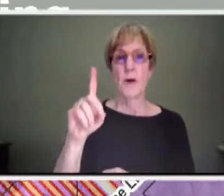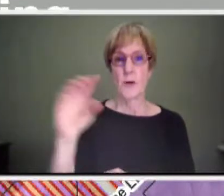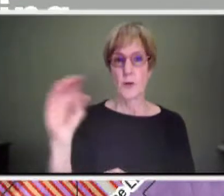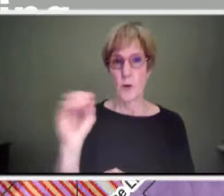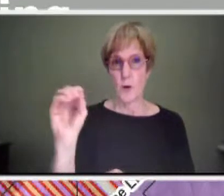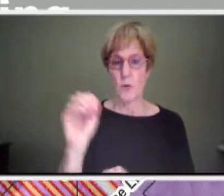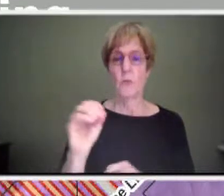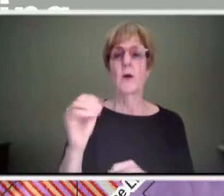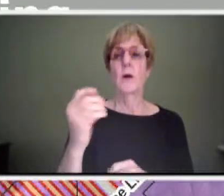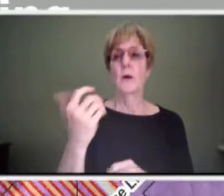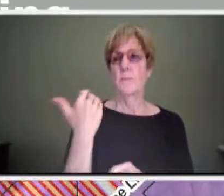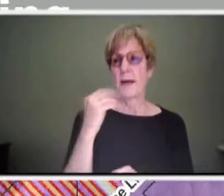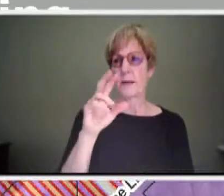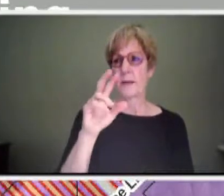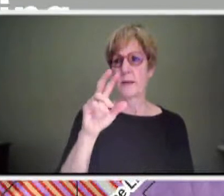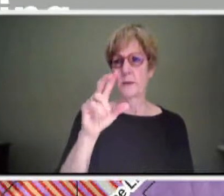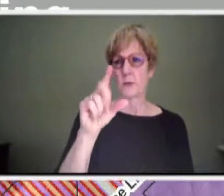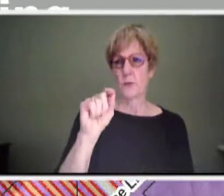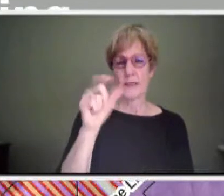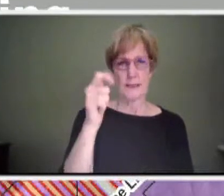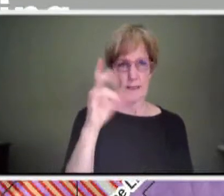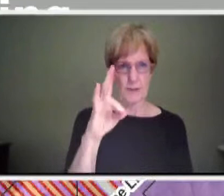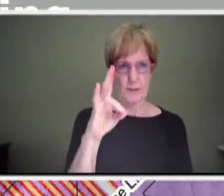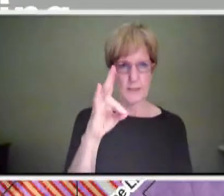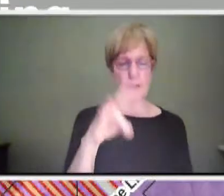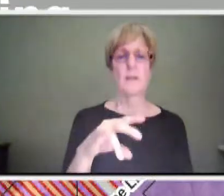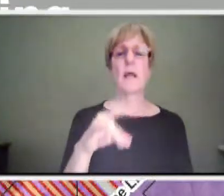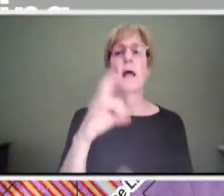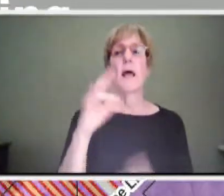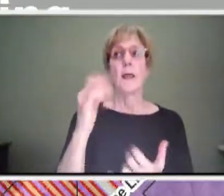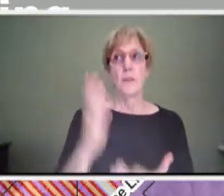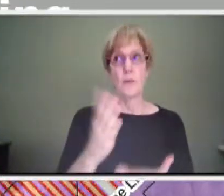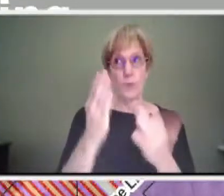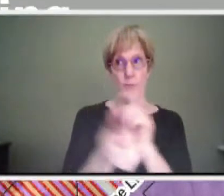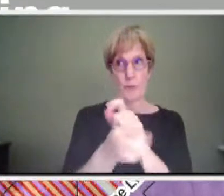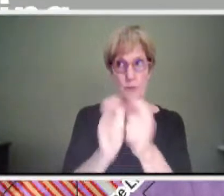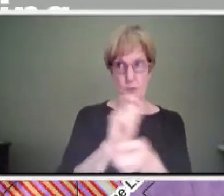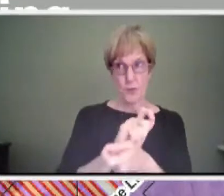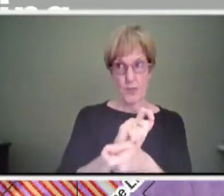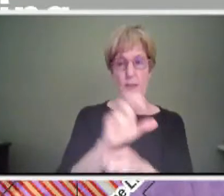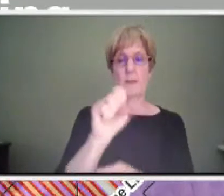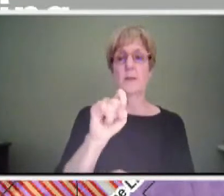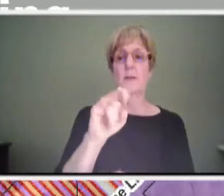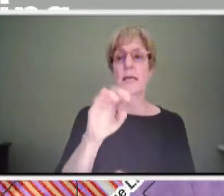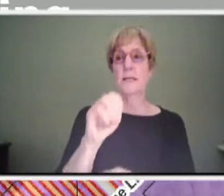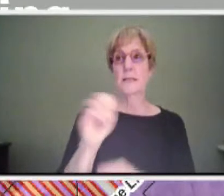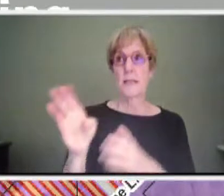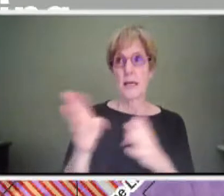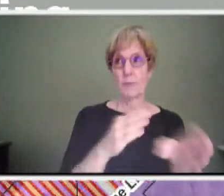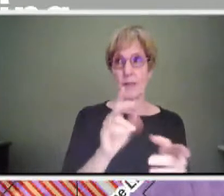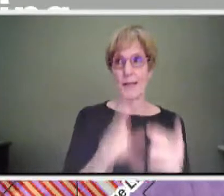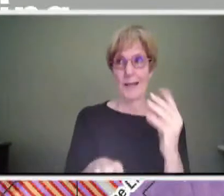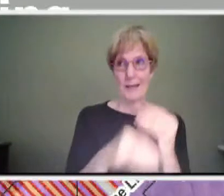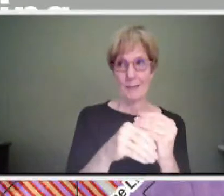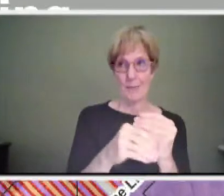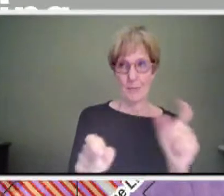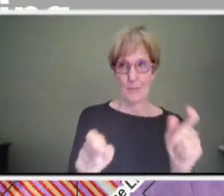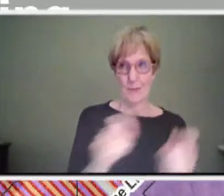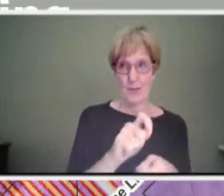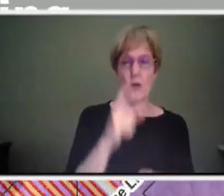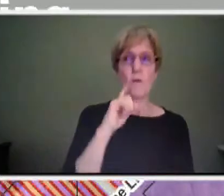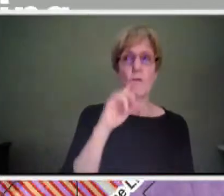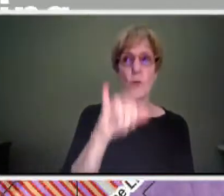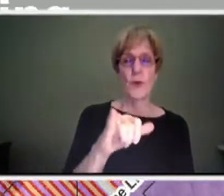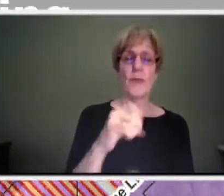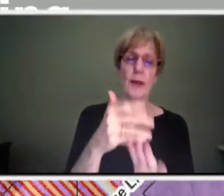occurred back in 2017. And the proposed zoning is to do a site plan amendment for that